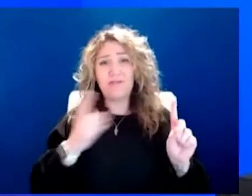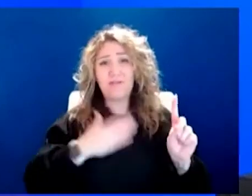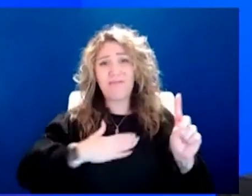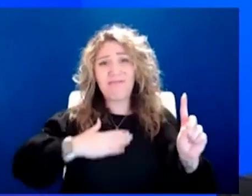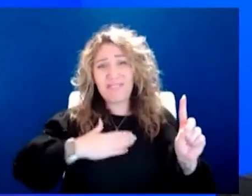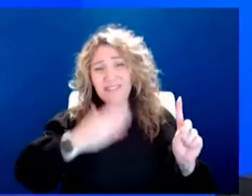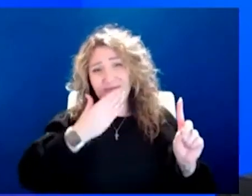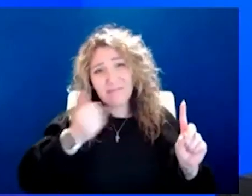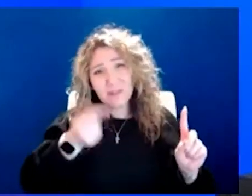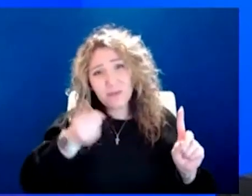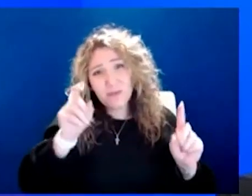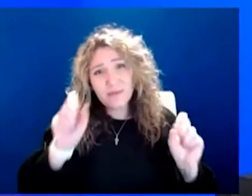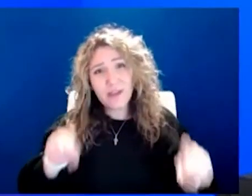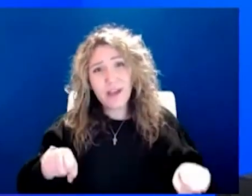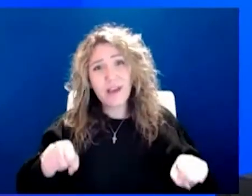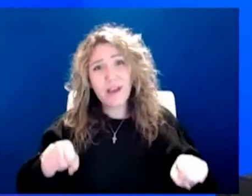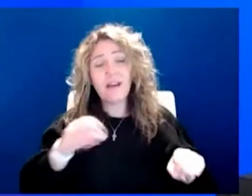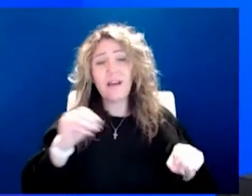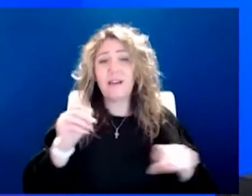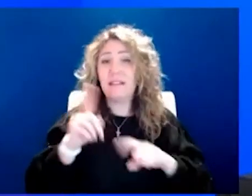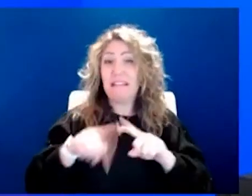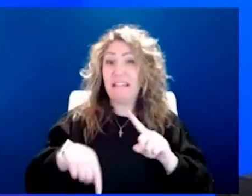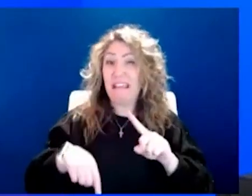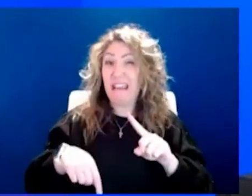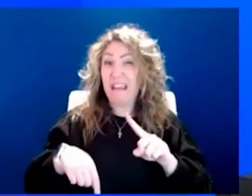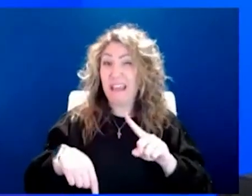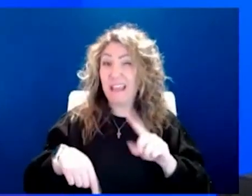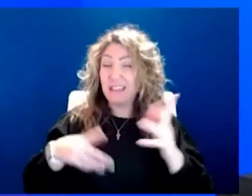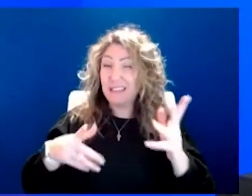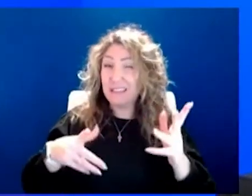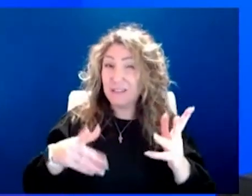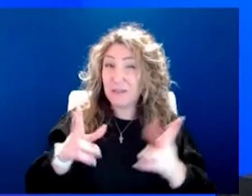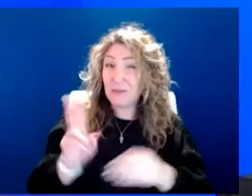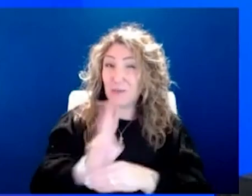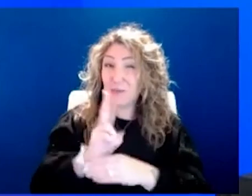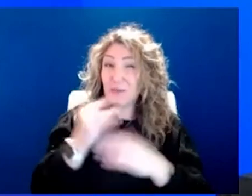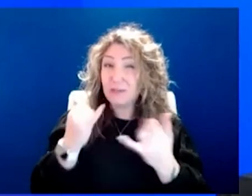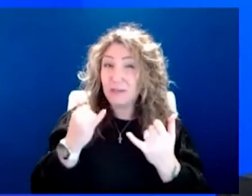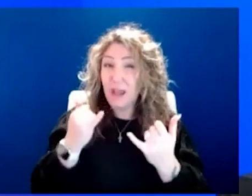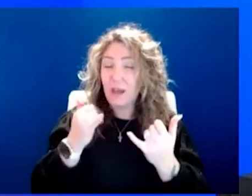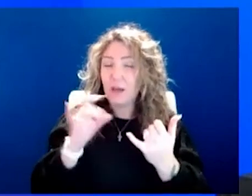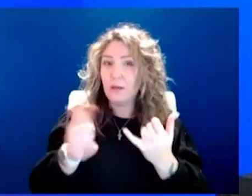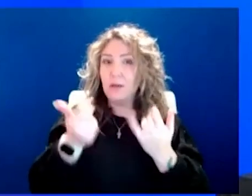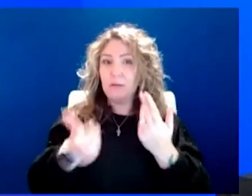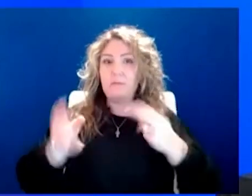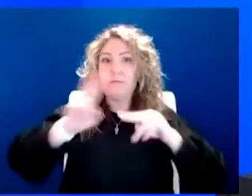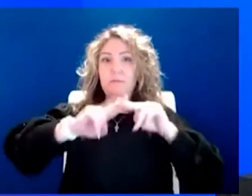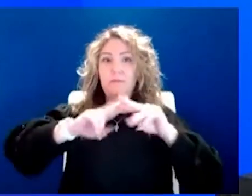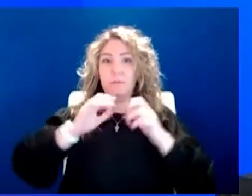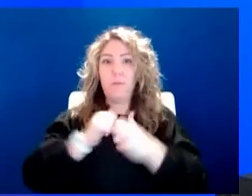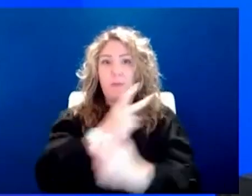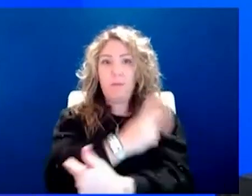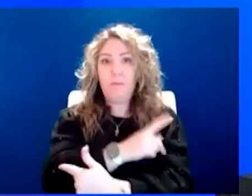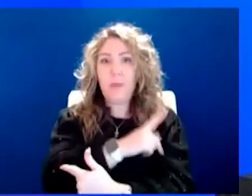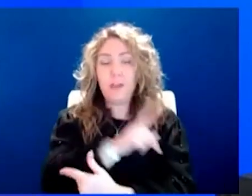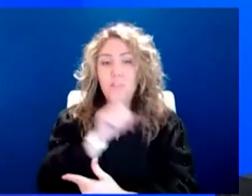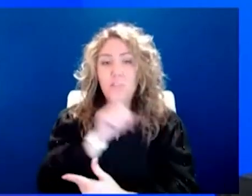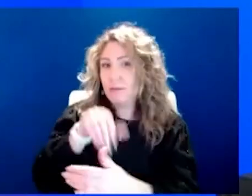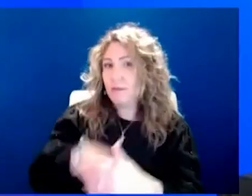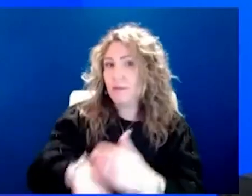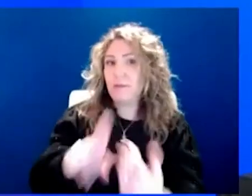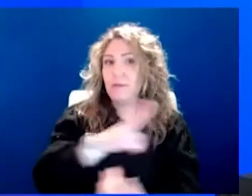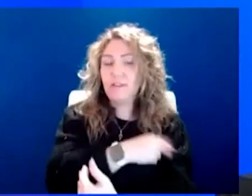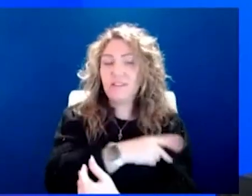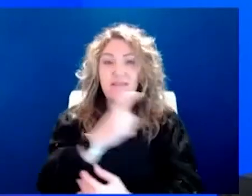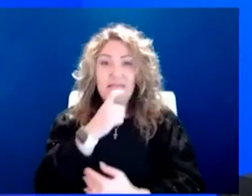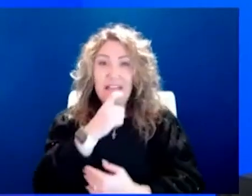ability. What we can't afford right now is another increase in patients that need to come into the hospital. We just don't have a